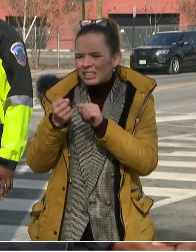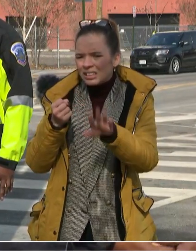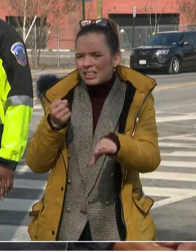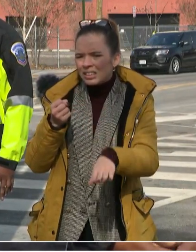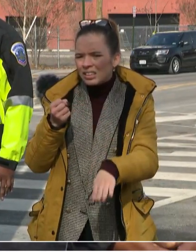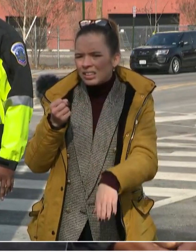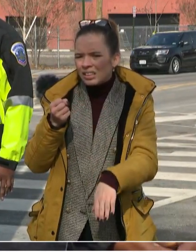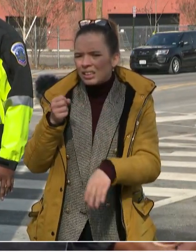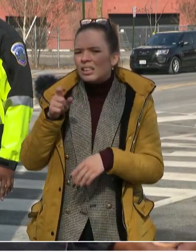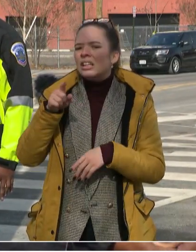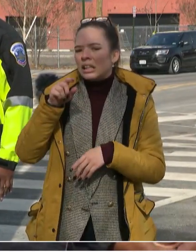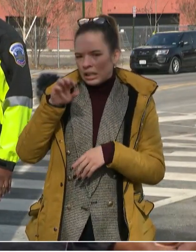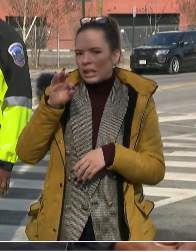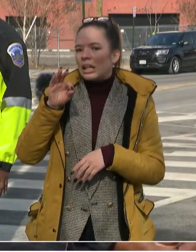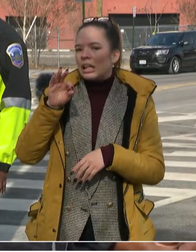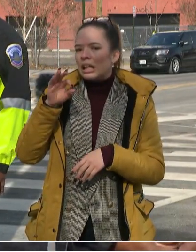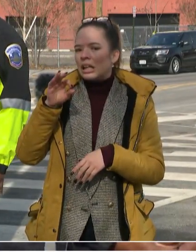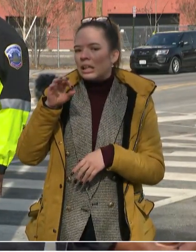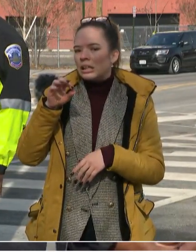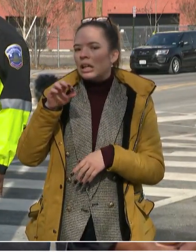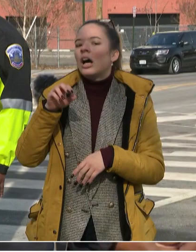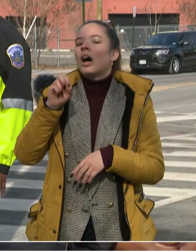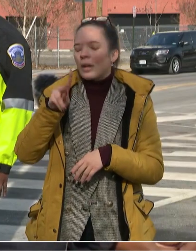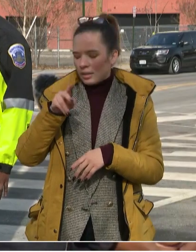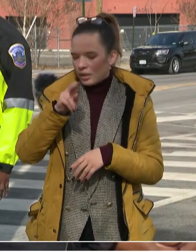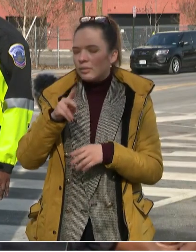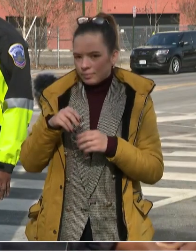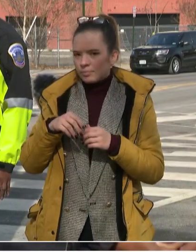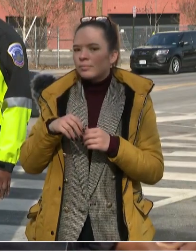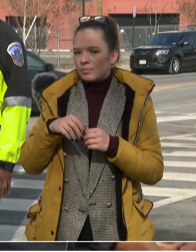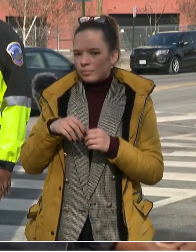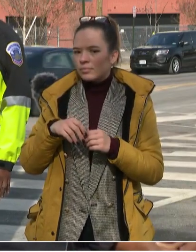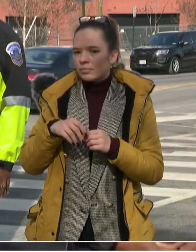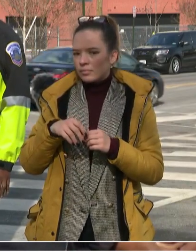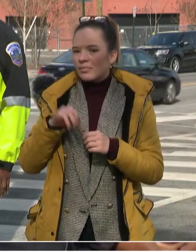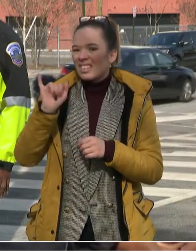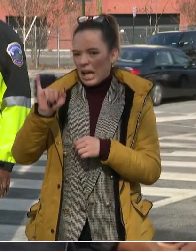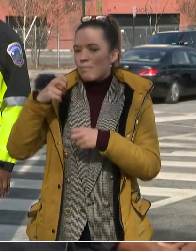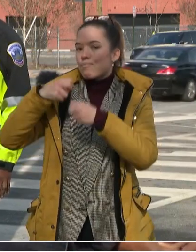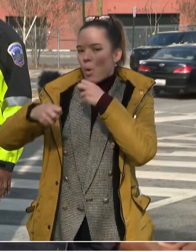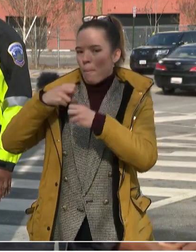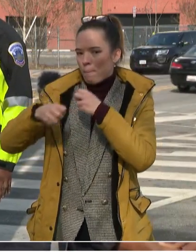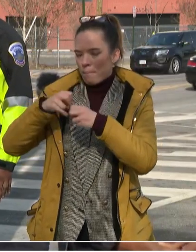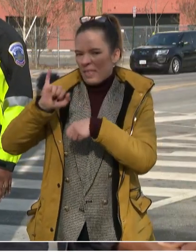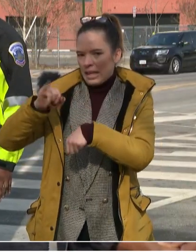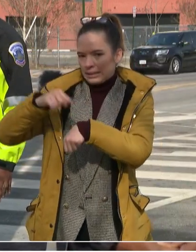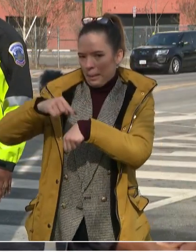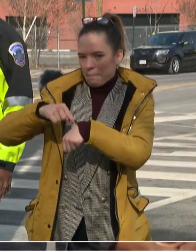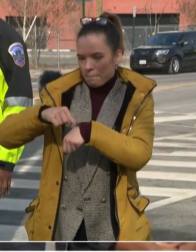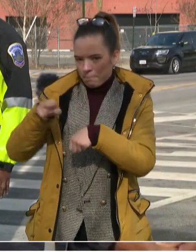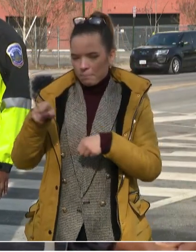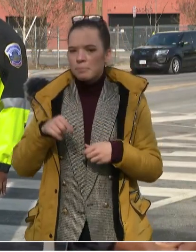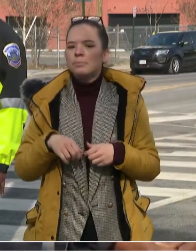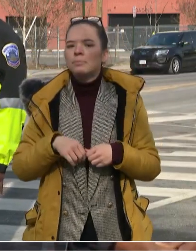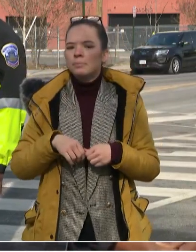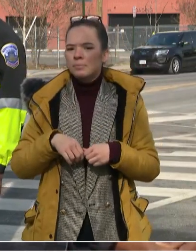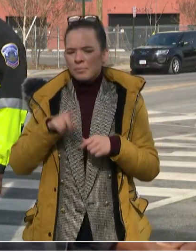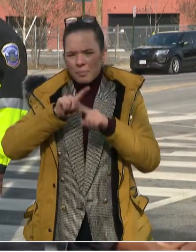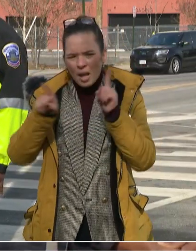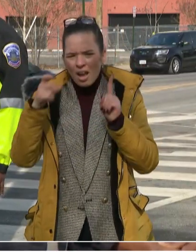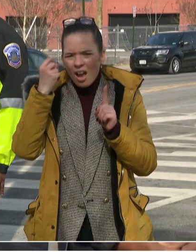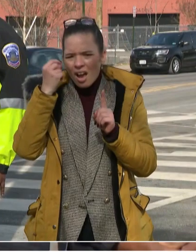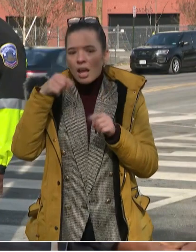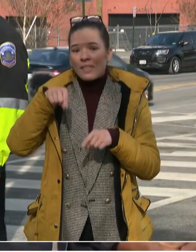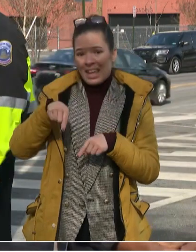interesting. And then it got to the mid-2000s, and it said we had a carjacking problem. And that was interesting. But what was not noted was the